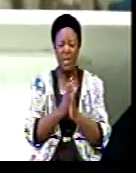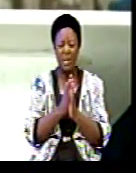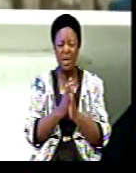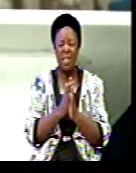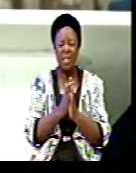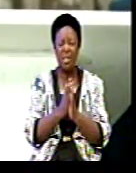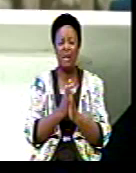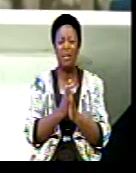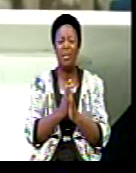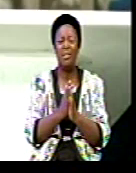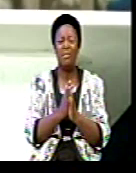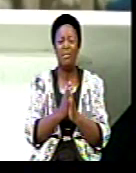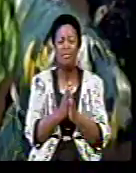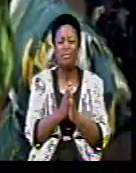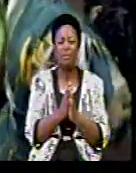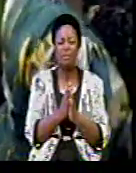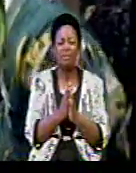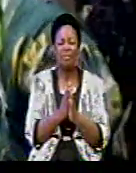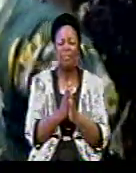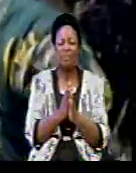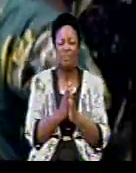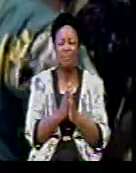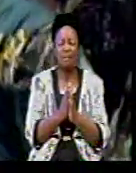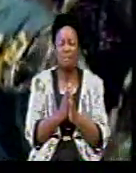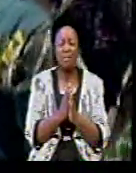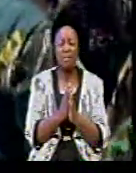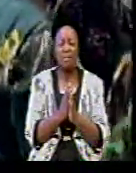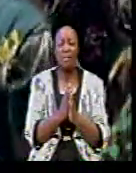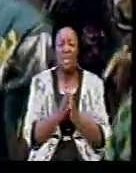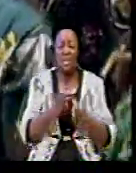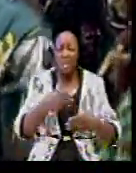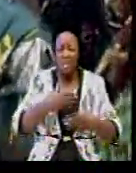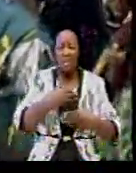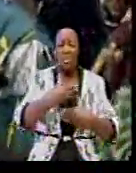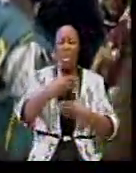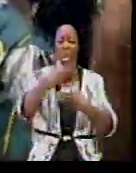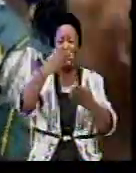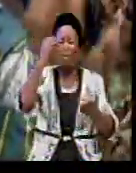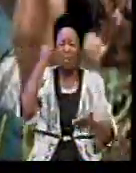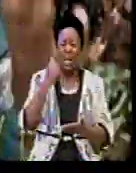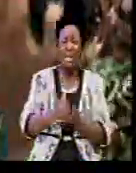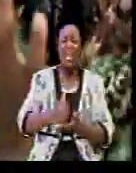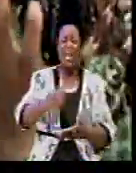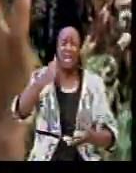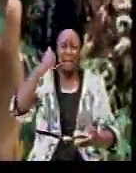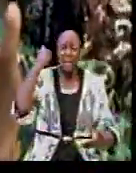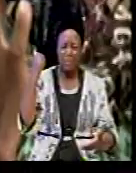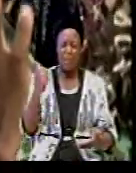In Jesus' name we pray.